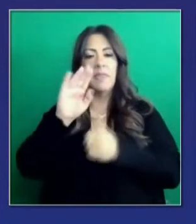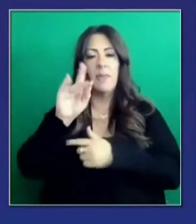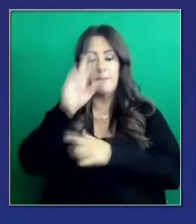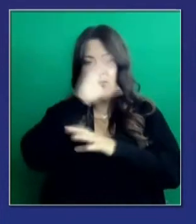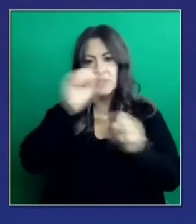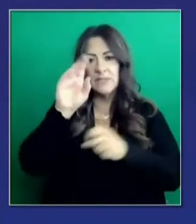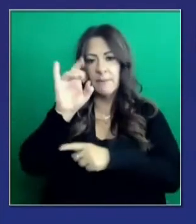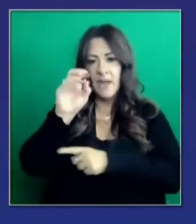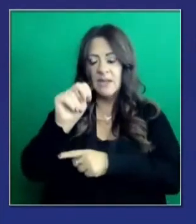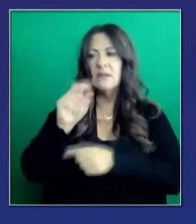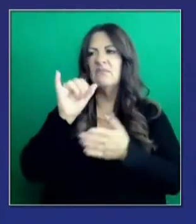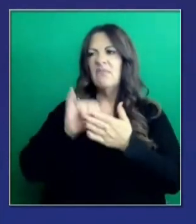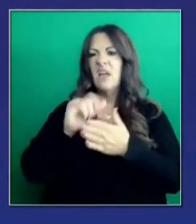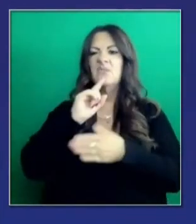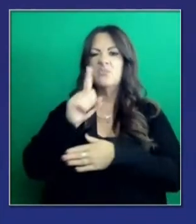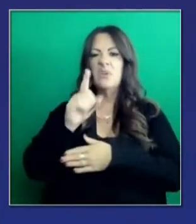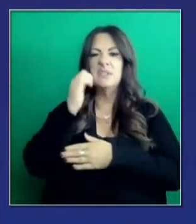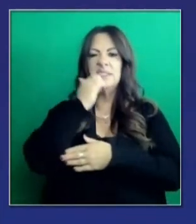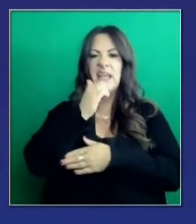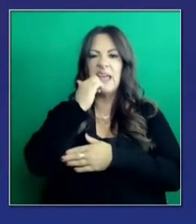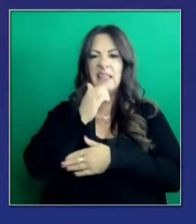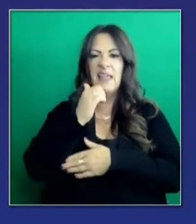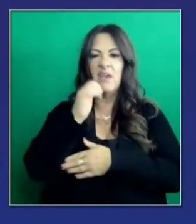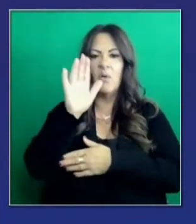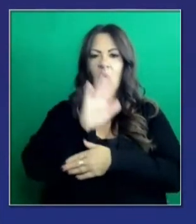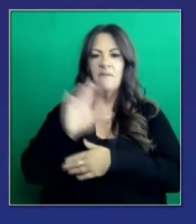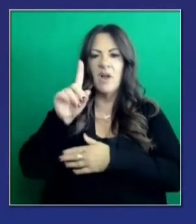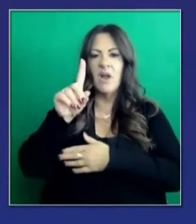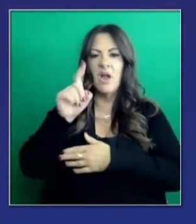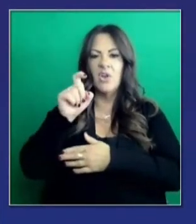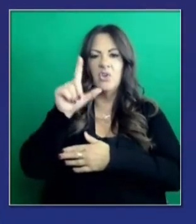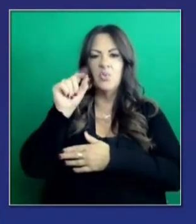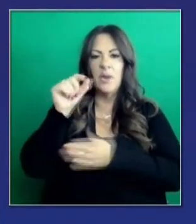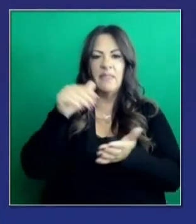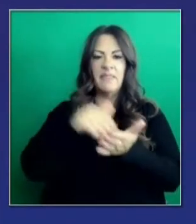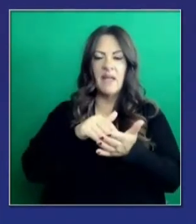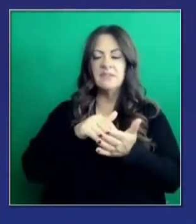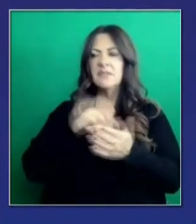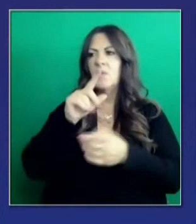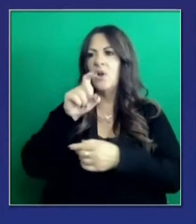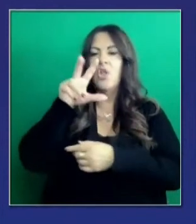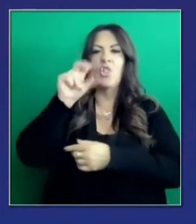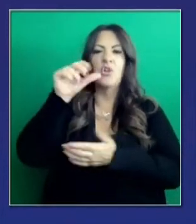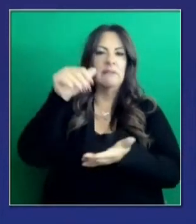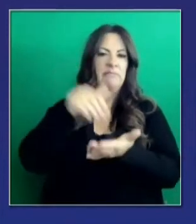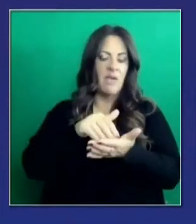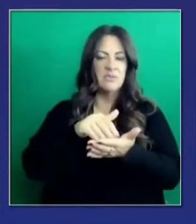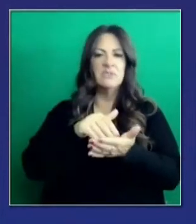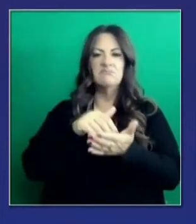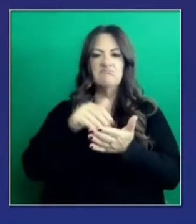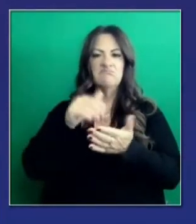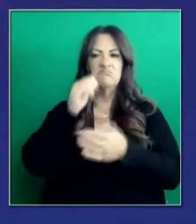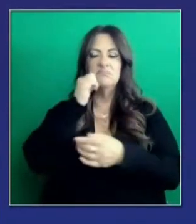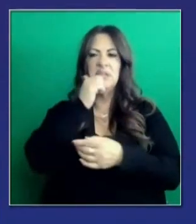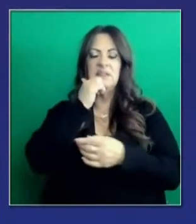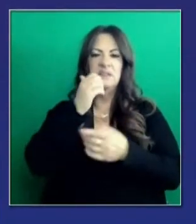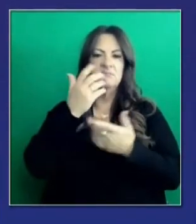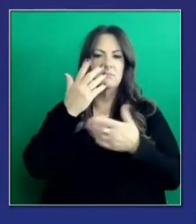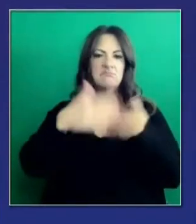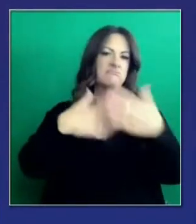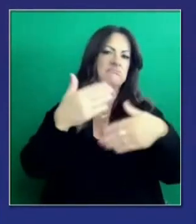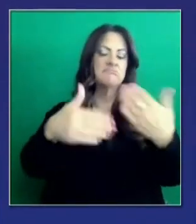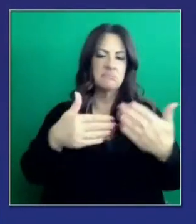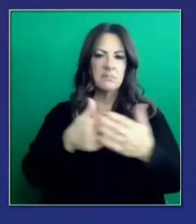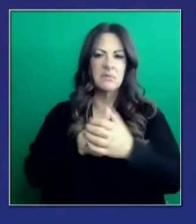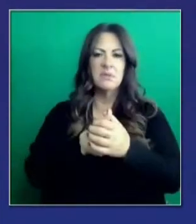That's per day, weekday. We've spiked up to 130. We'll do much more than that in the next few weeks. But even if things were static, they will not